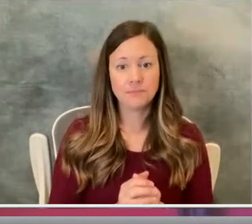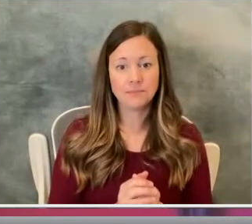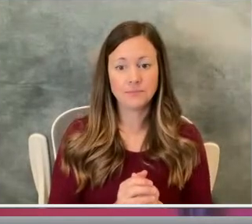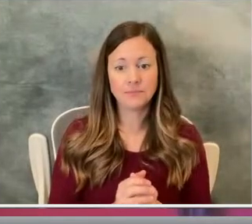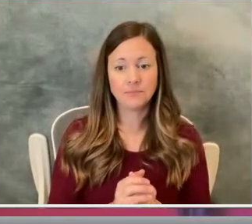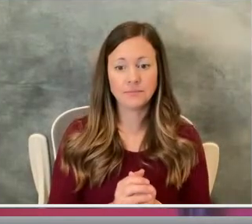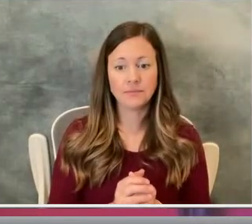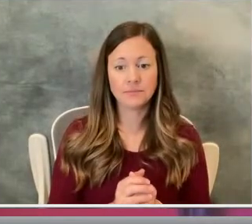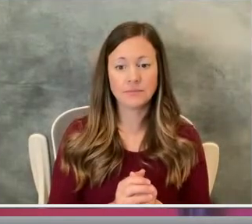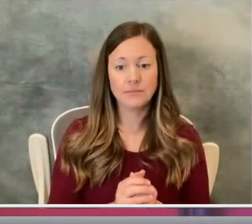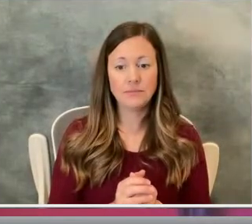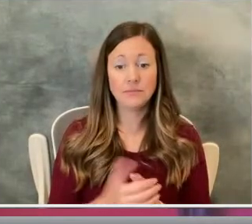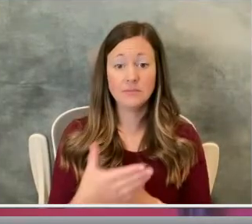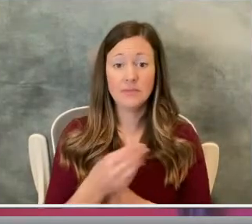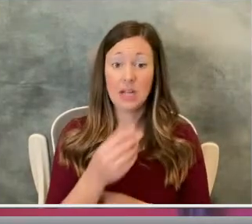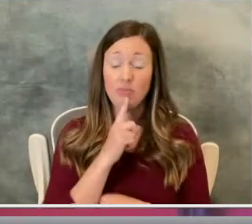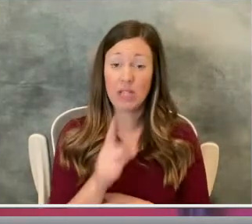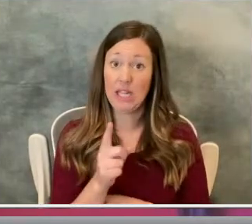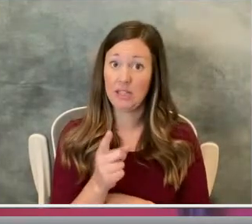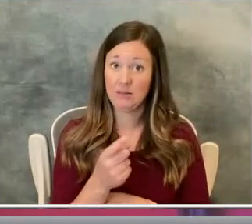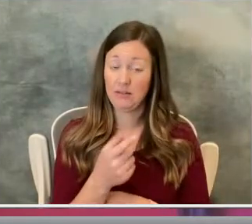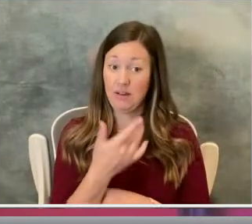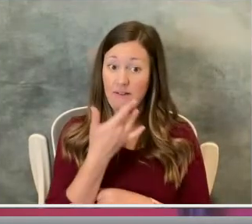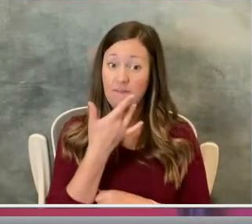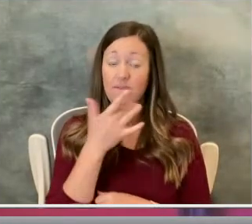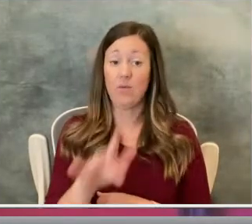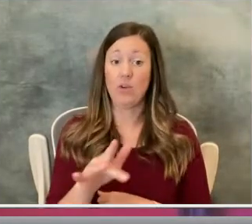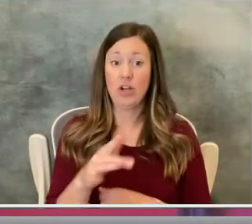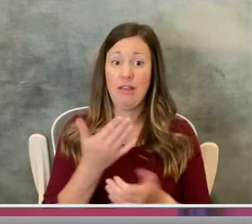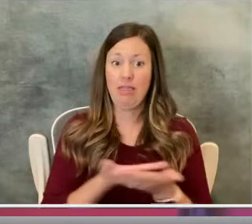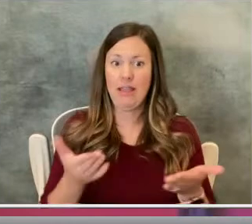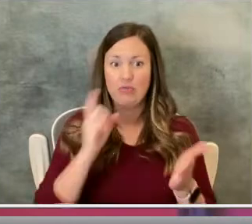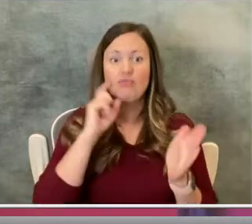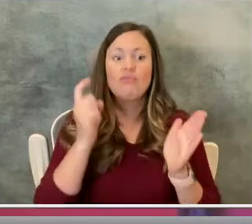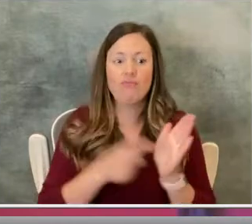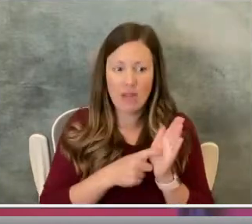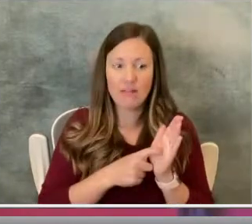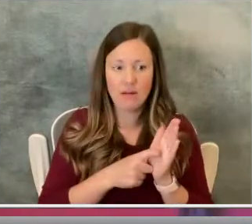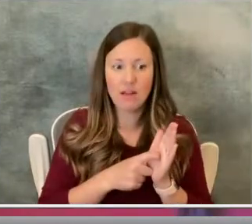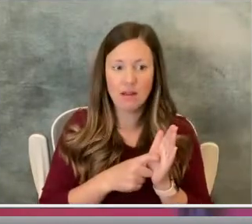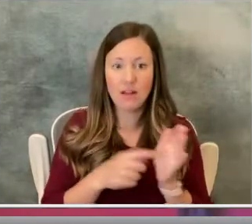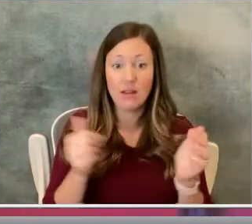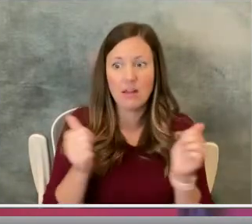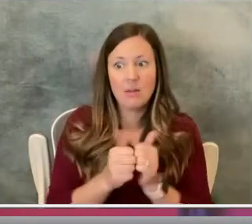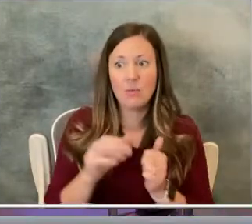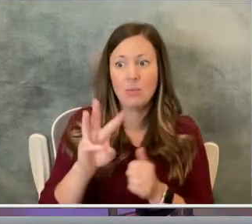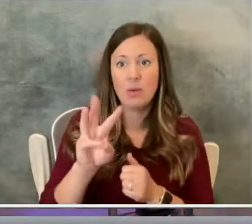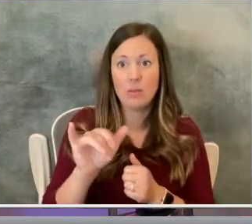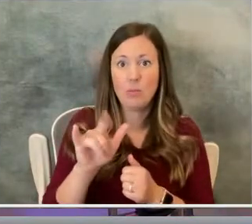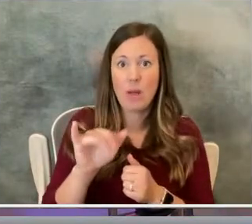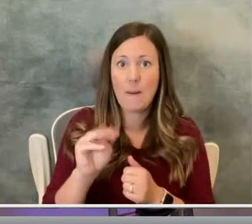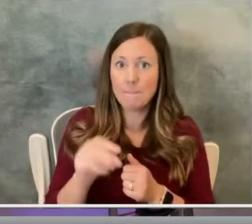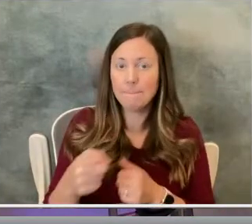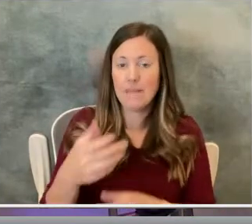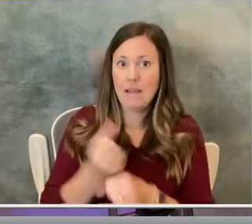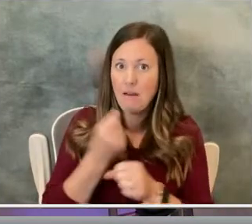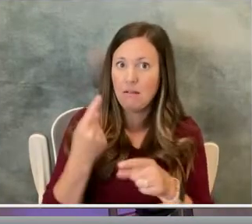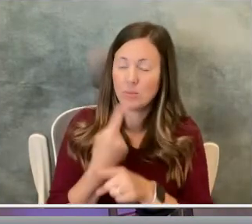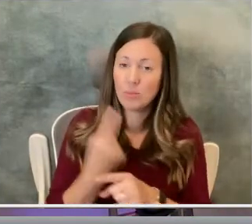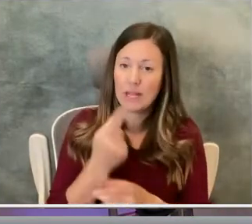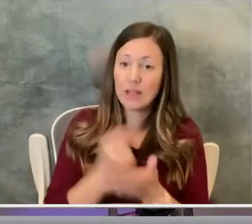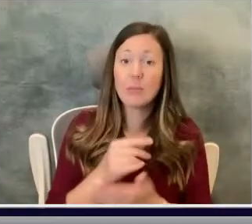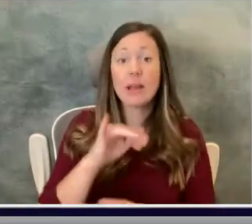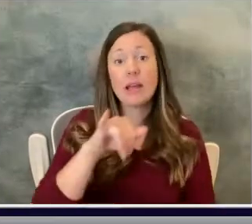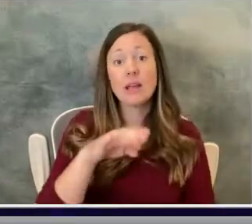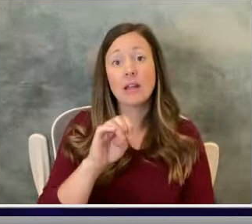just fortunate that things were recognized when they were, and then you got the appropriate therapies. Jennifer, are you trying to watch him like a